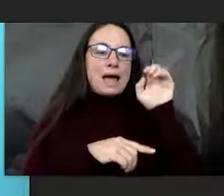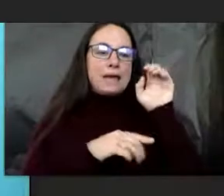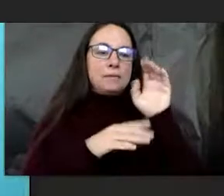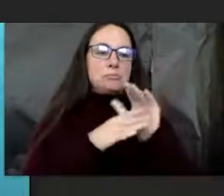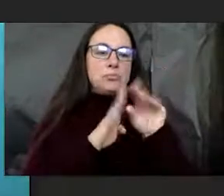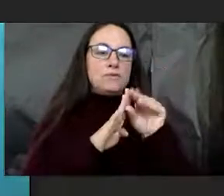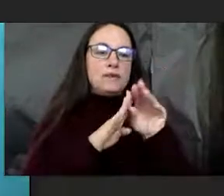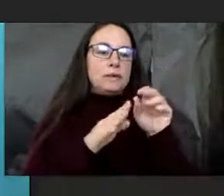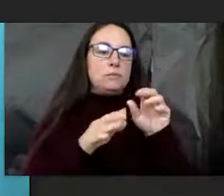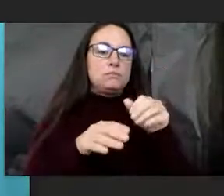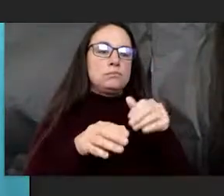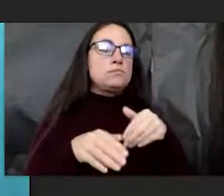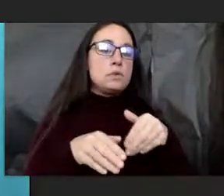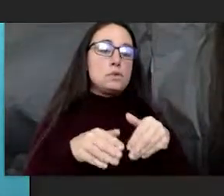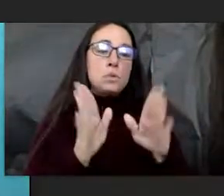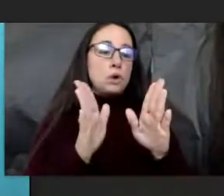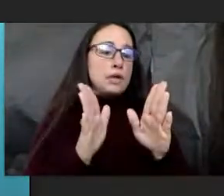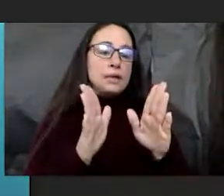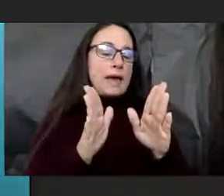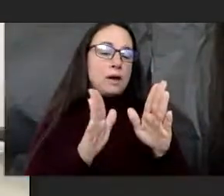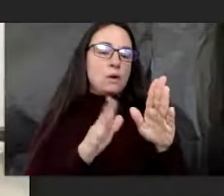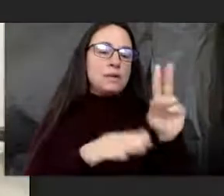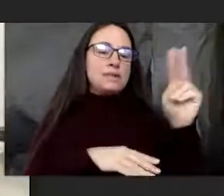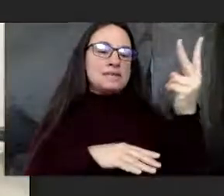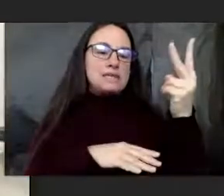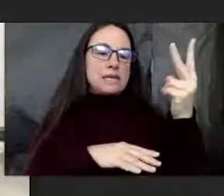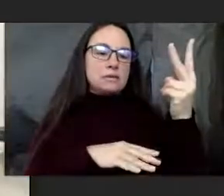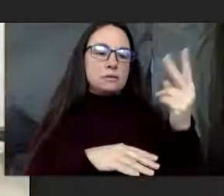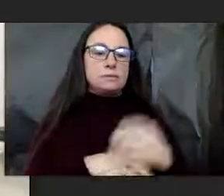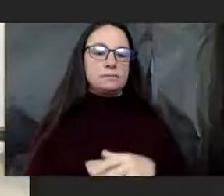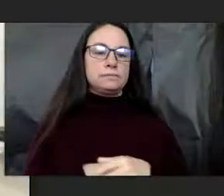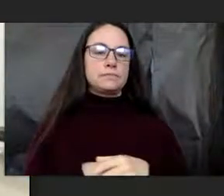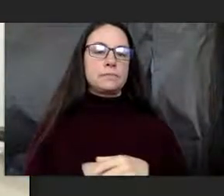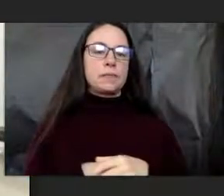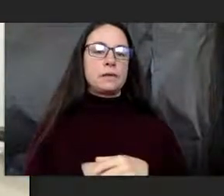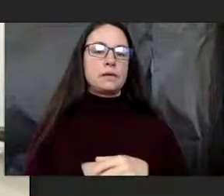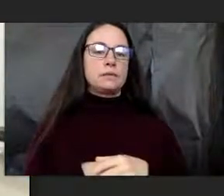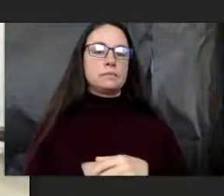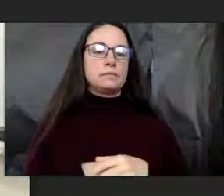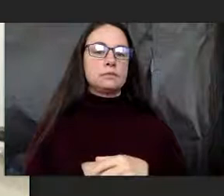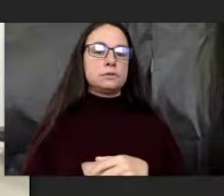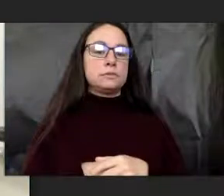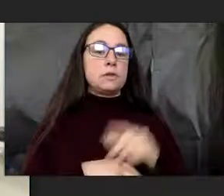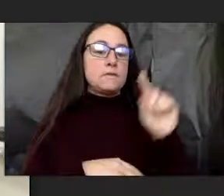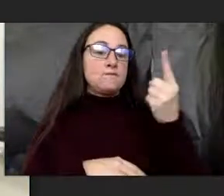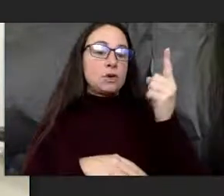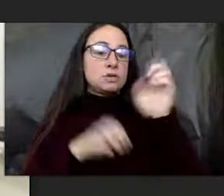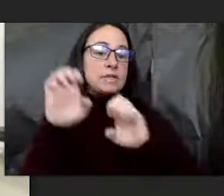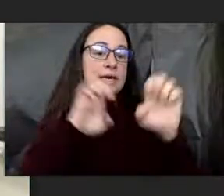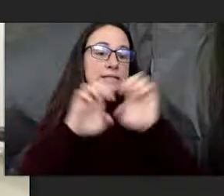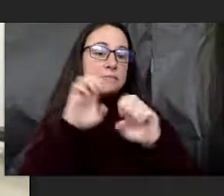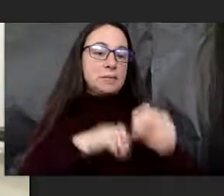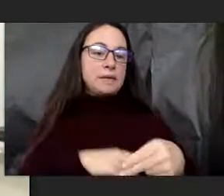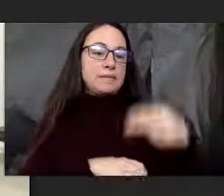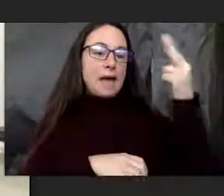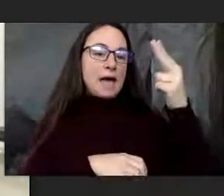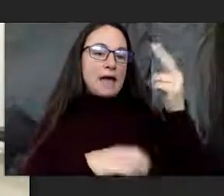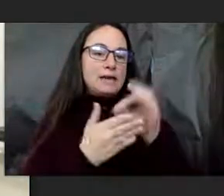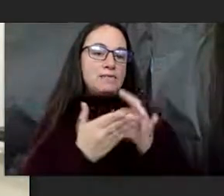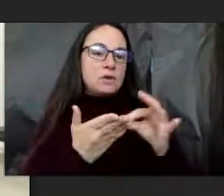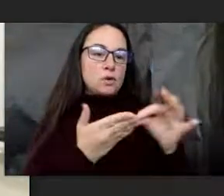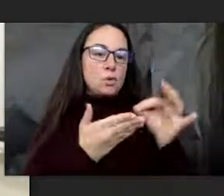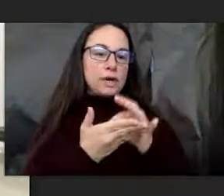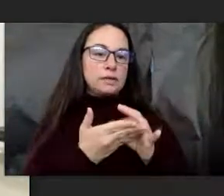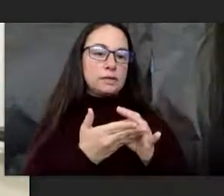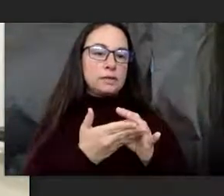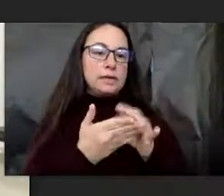Make it a fair experiment. So for the first experiment, you are manipulating the height that the coin drops.